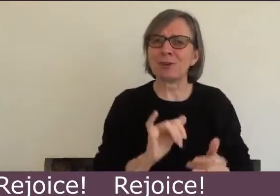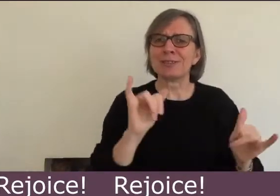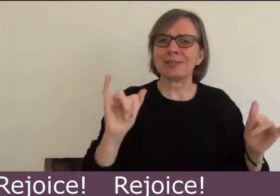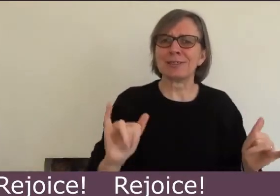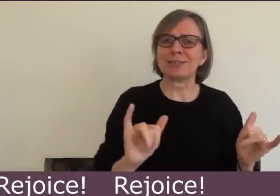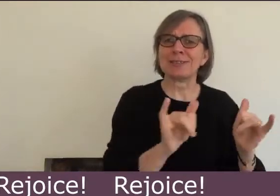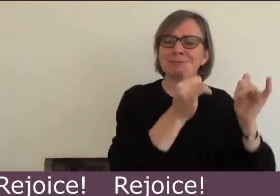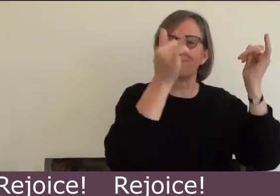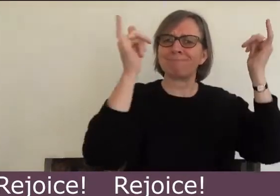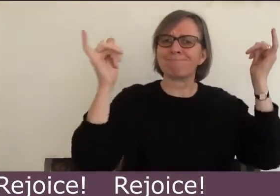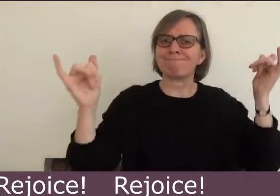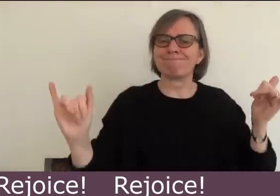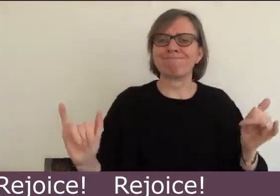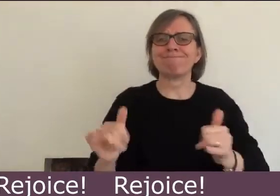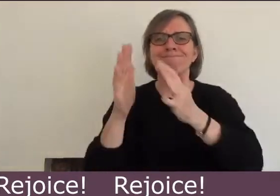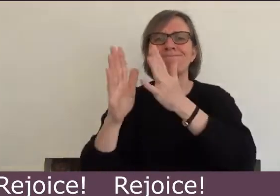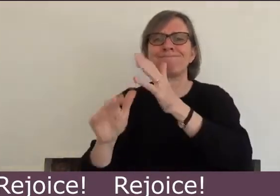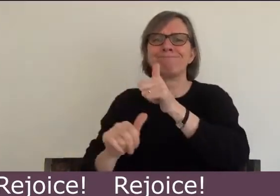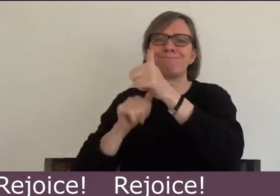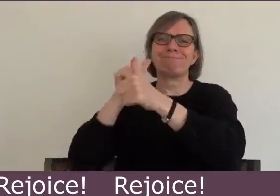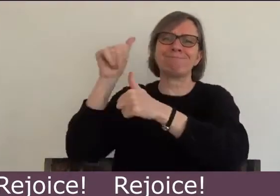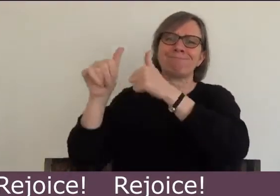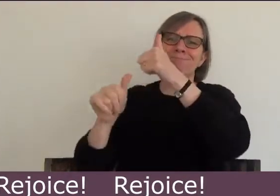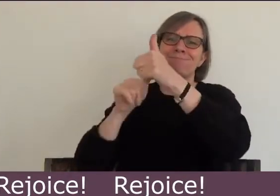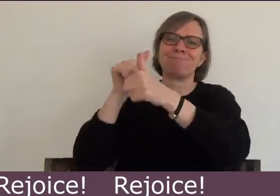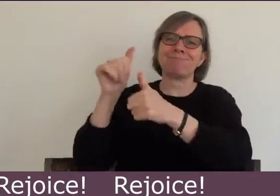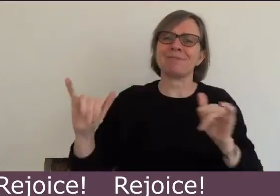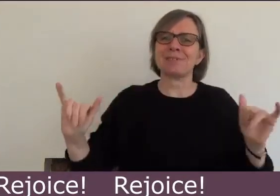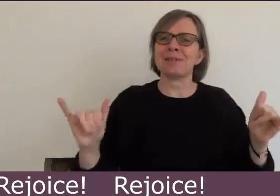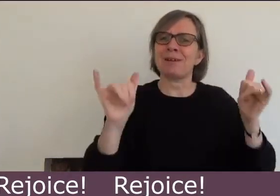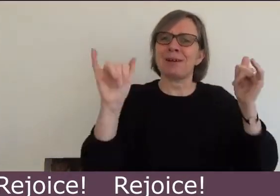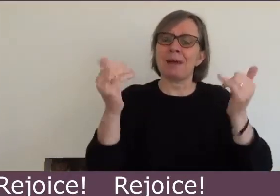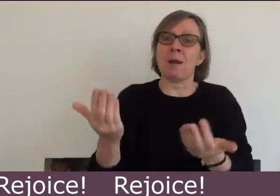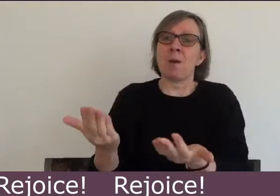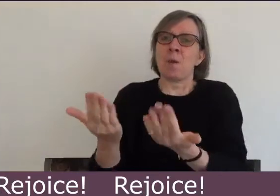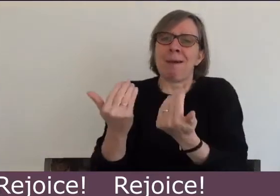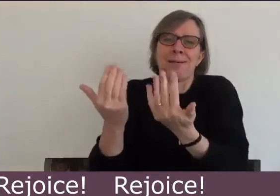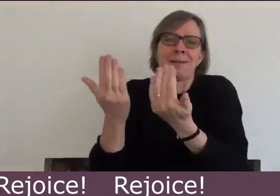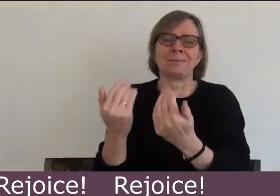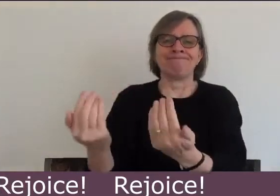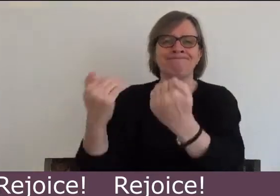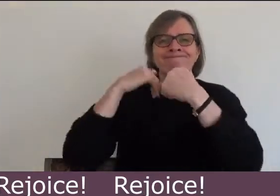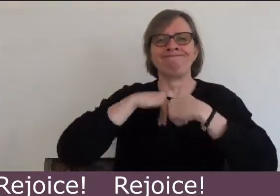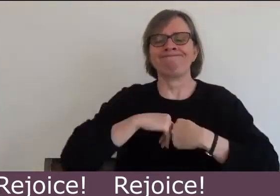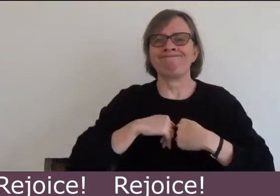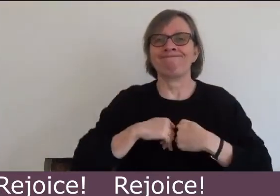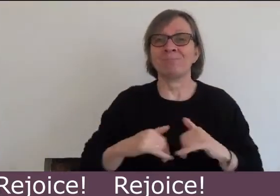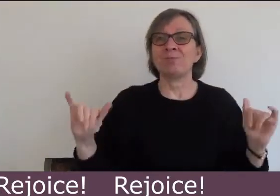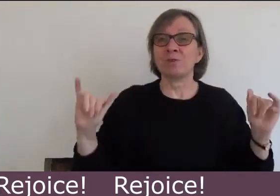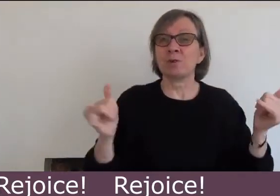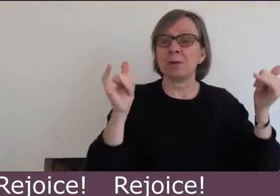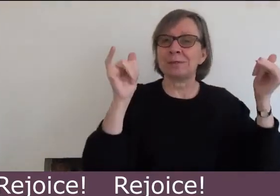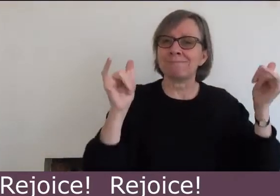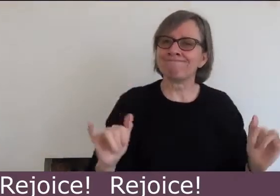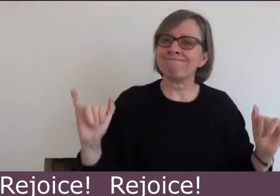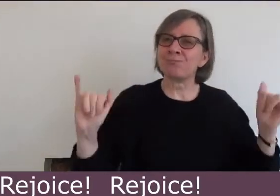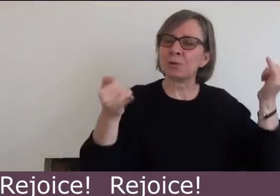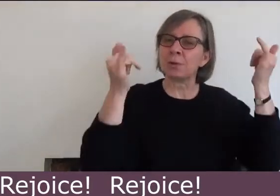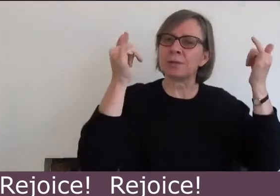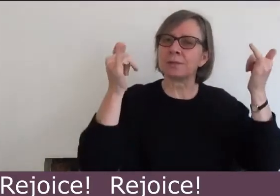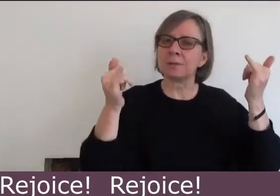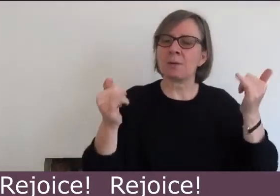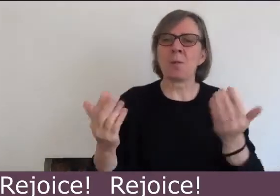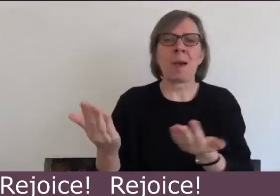Rejoice, rejoice, rejoice, rejoice. Oh, lift your voice and sing, and open up your hearts to welcome Him.